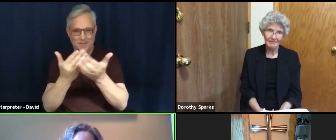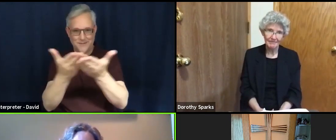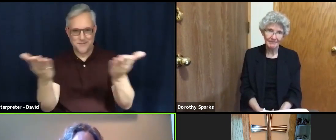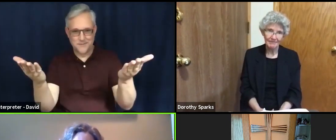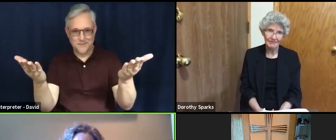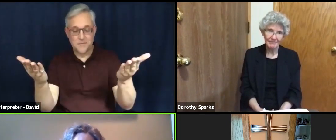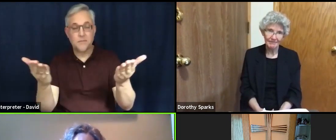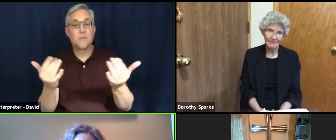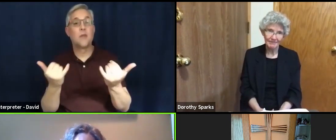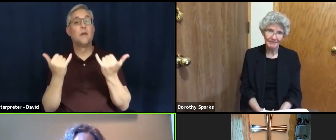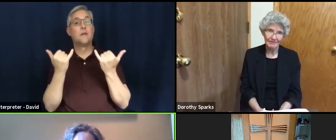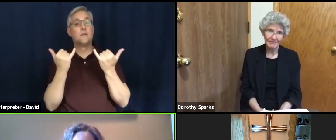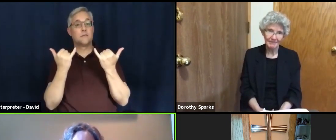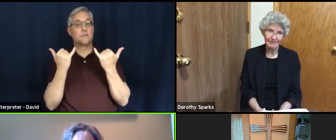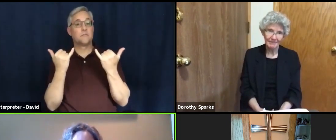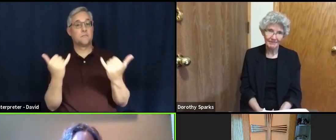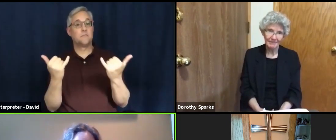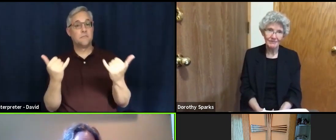time.